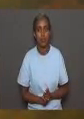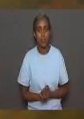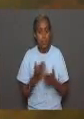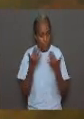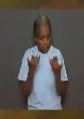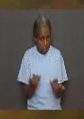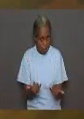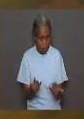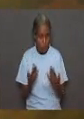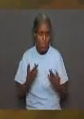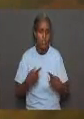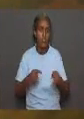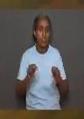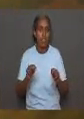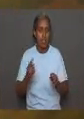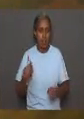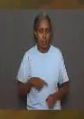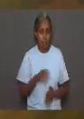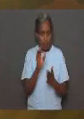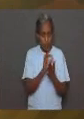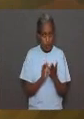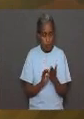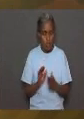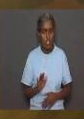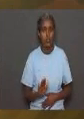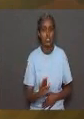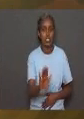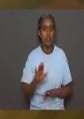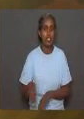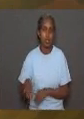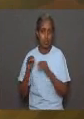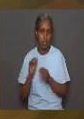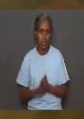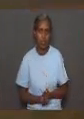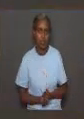Now, try out the formula for yourselves, students.